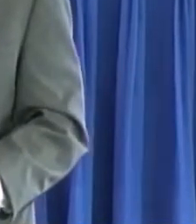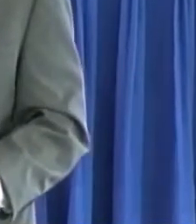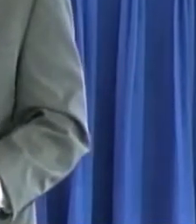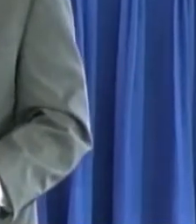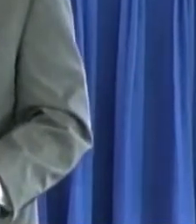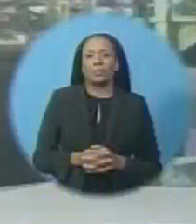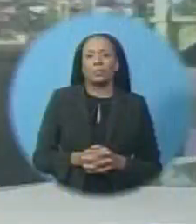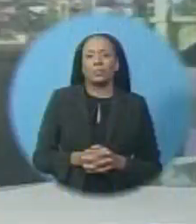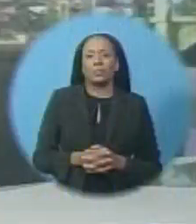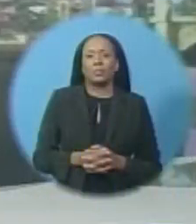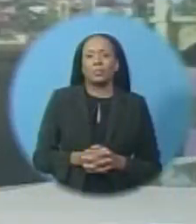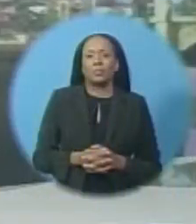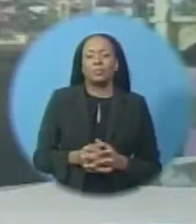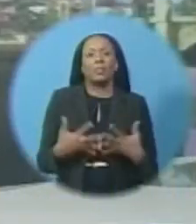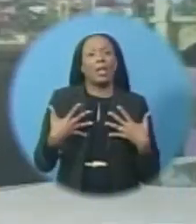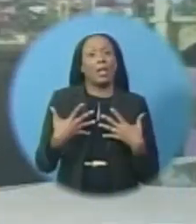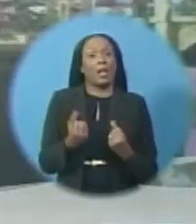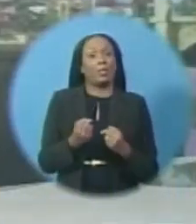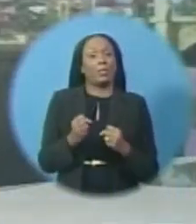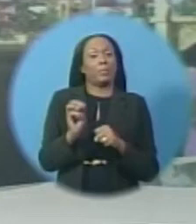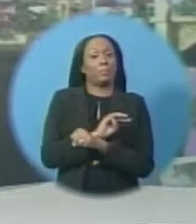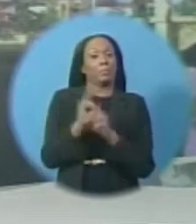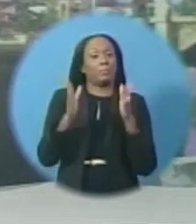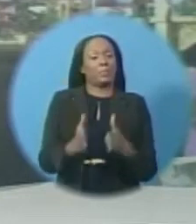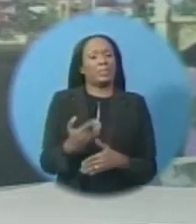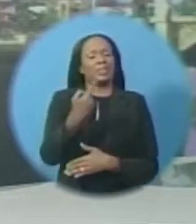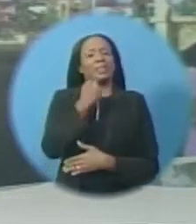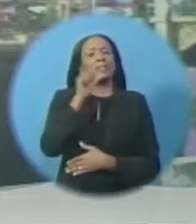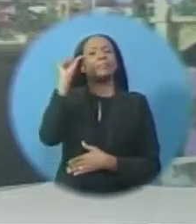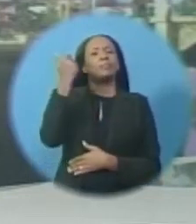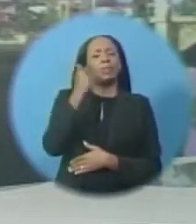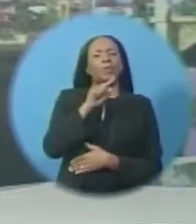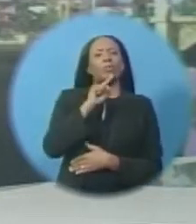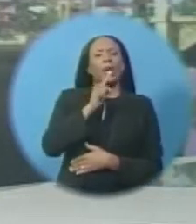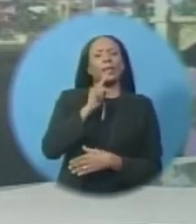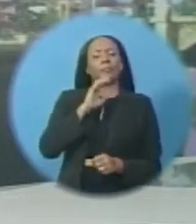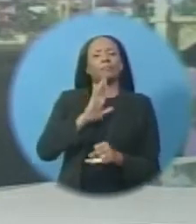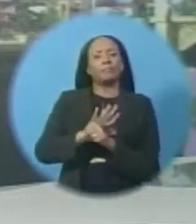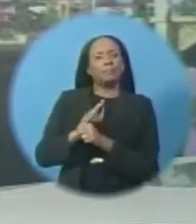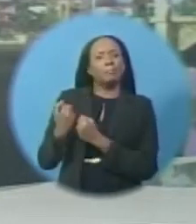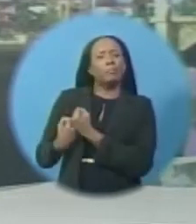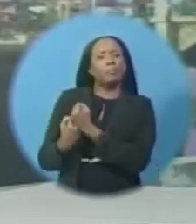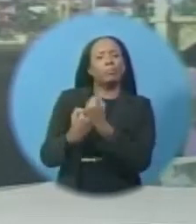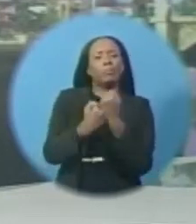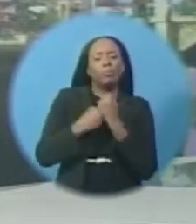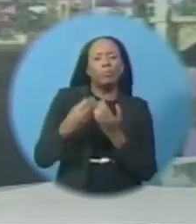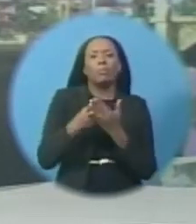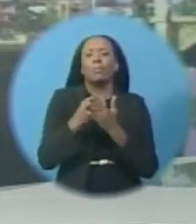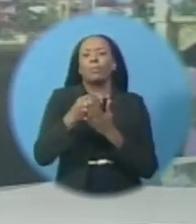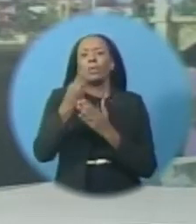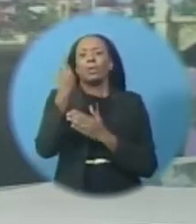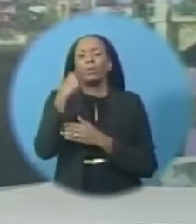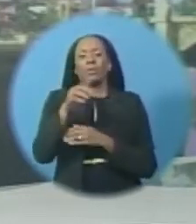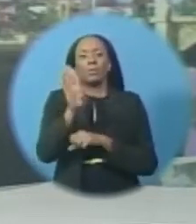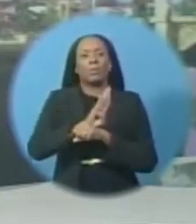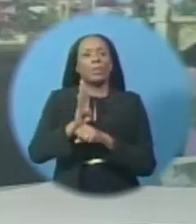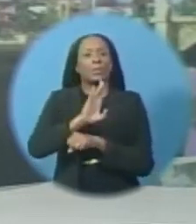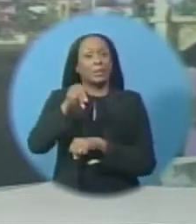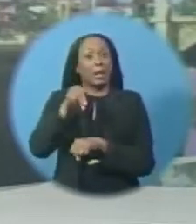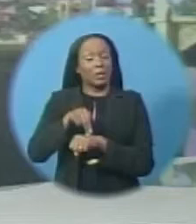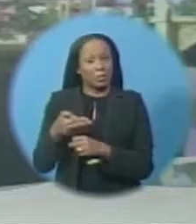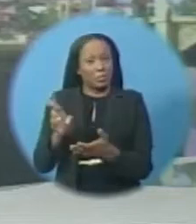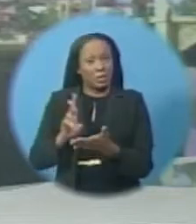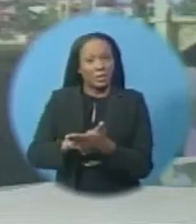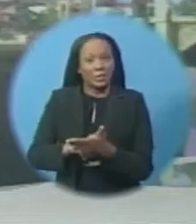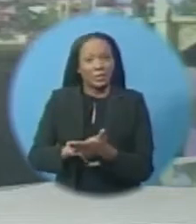life. The Health Minister says government remains committed to providing funding for the Barbados National Registry. He